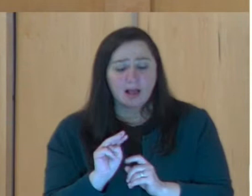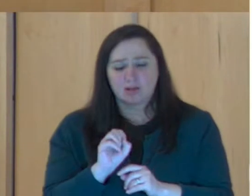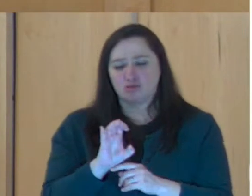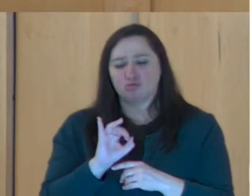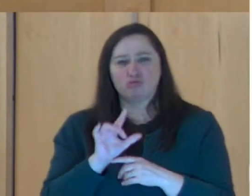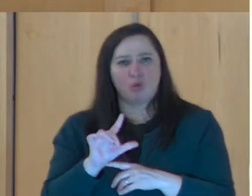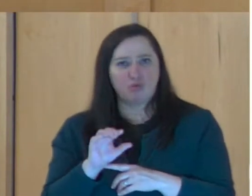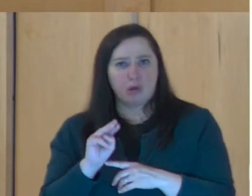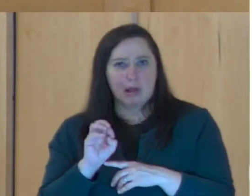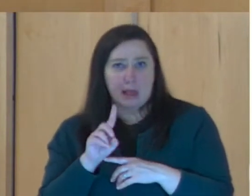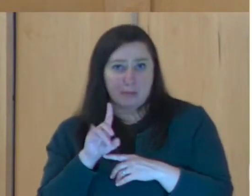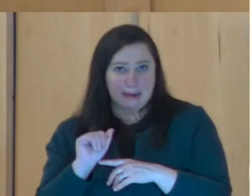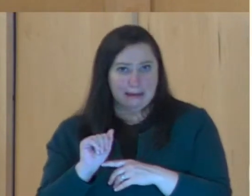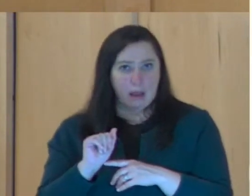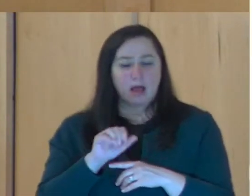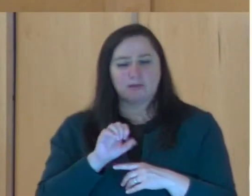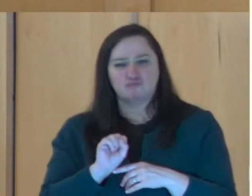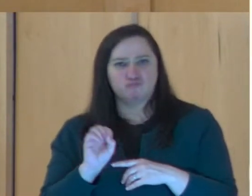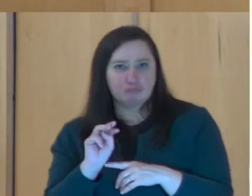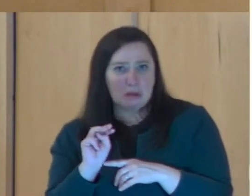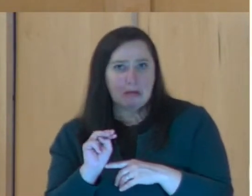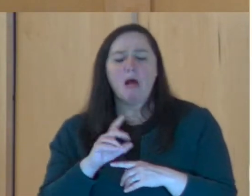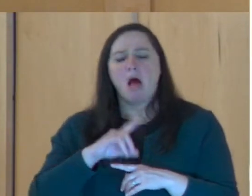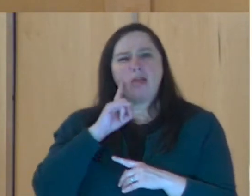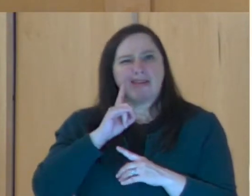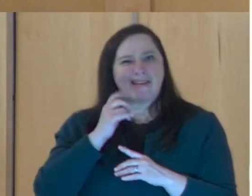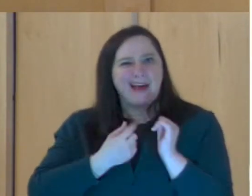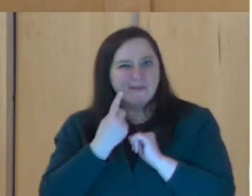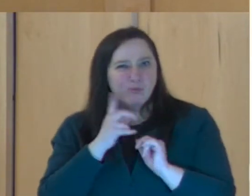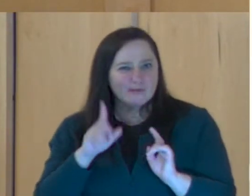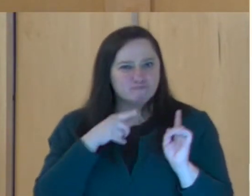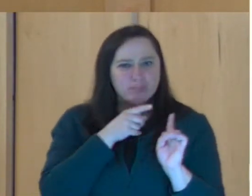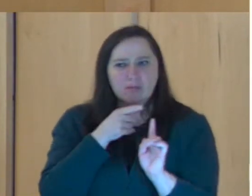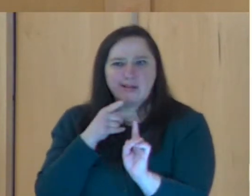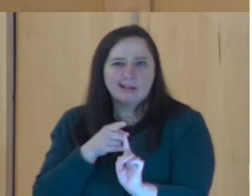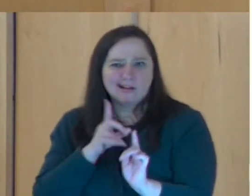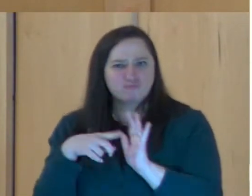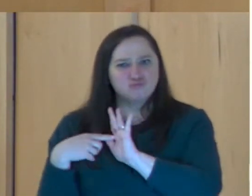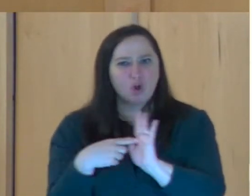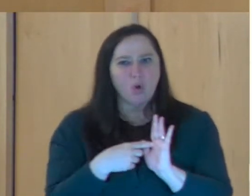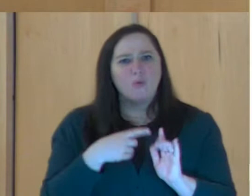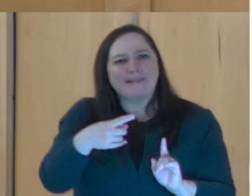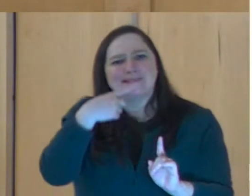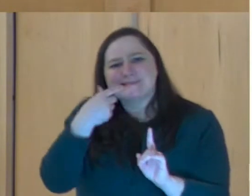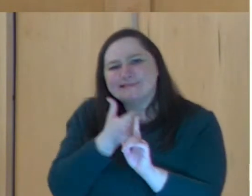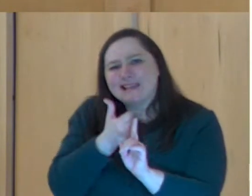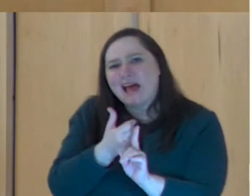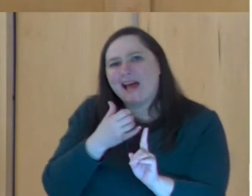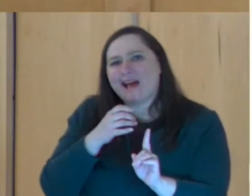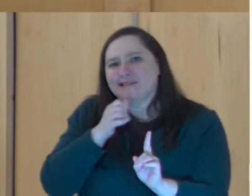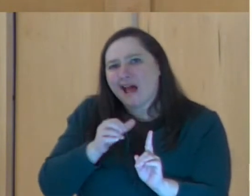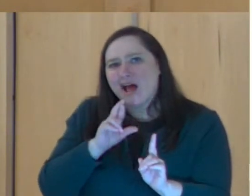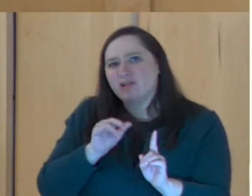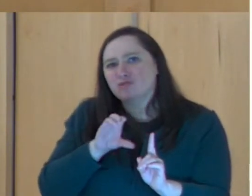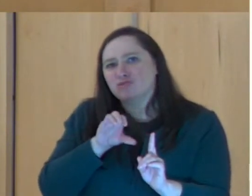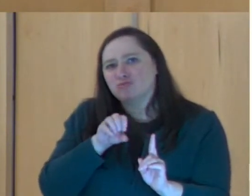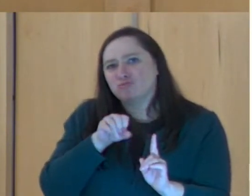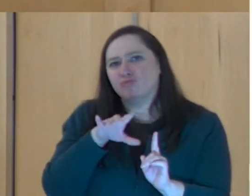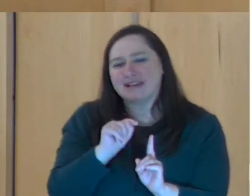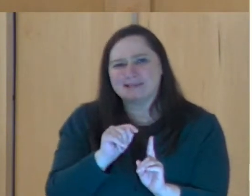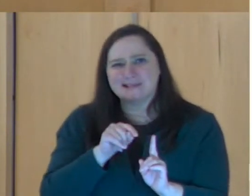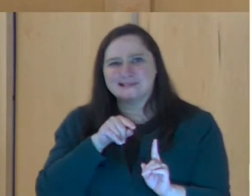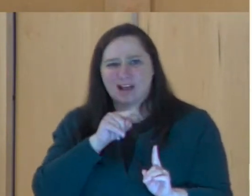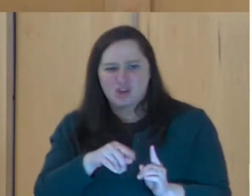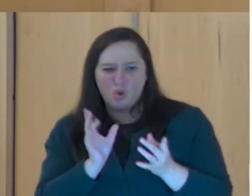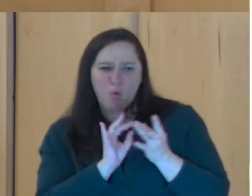like it's everybody's duty to point that out to the whole world. You say you're not a racist, but you said something that was racist. You